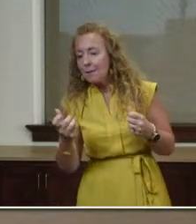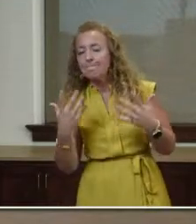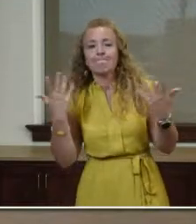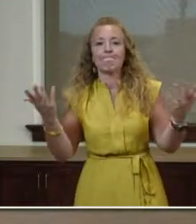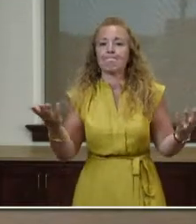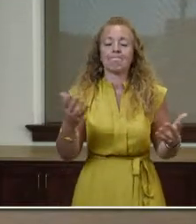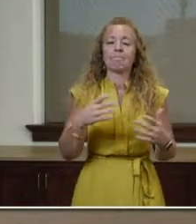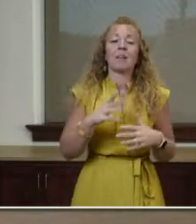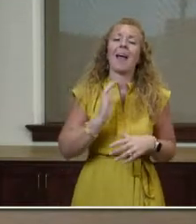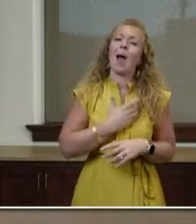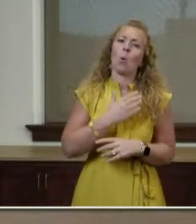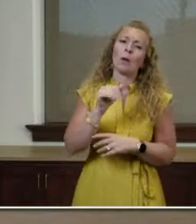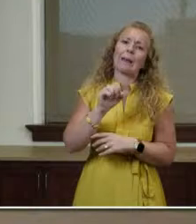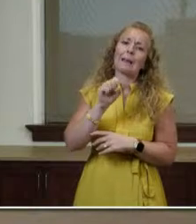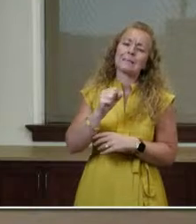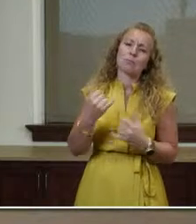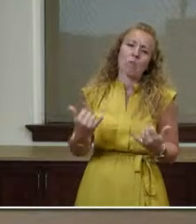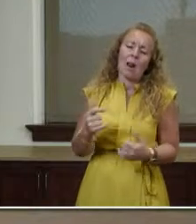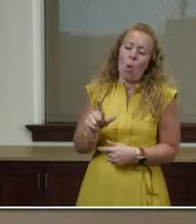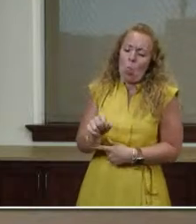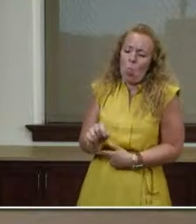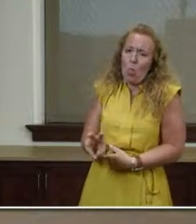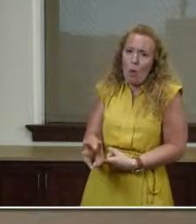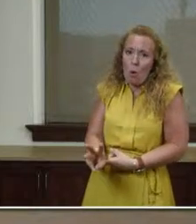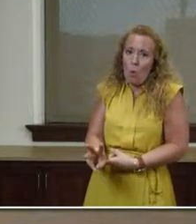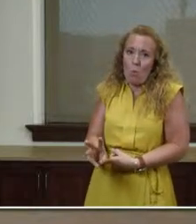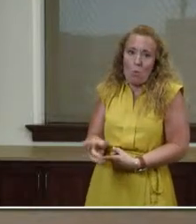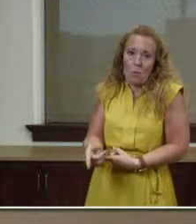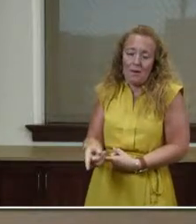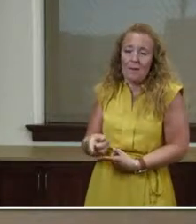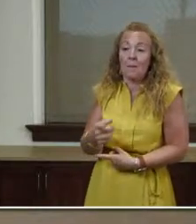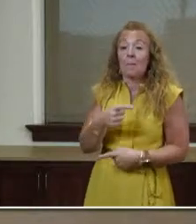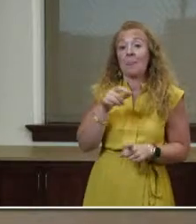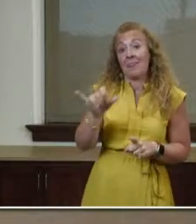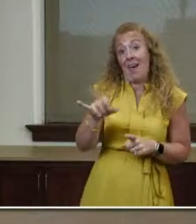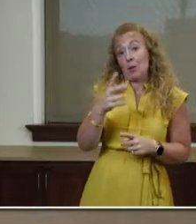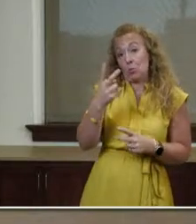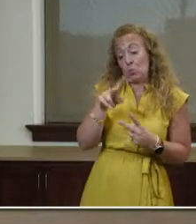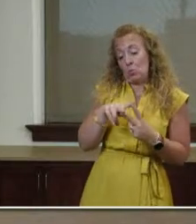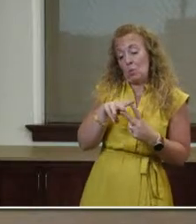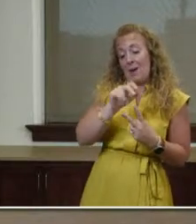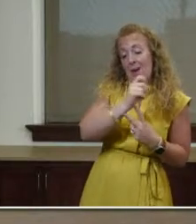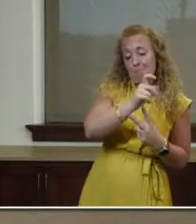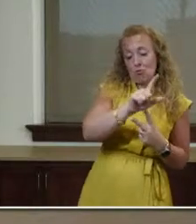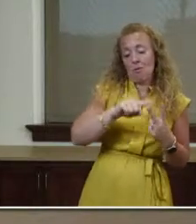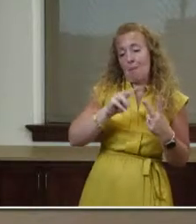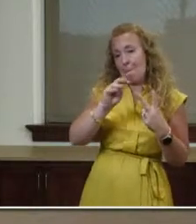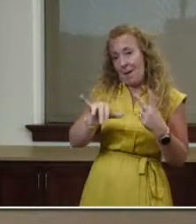are extremely low here, so those were seen in April and May, and